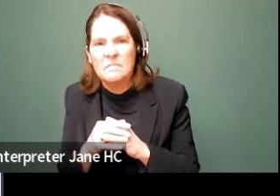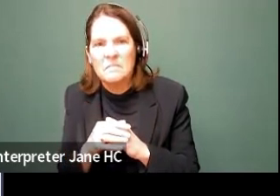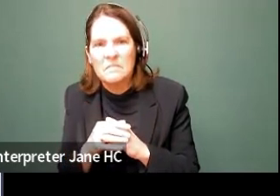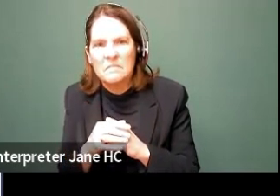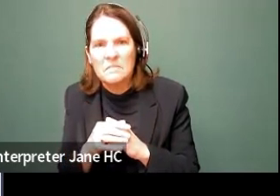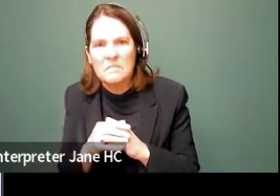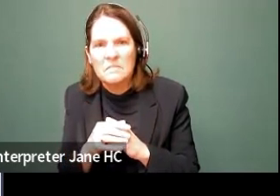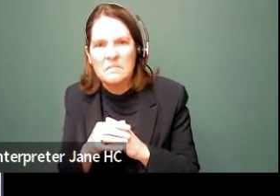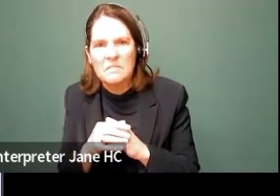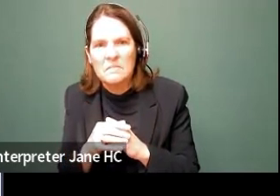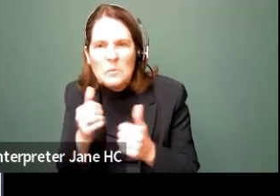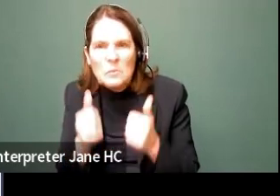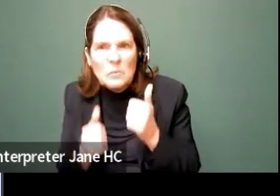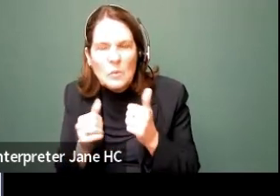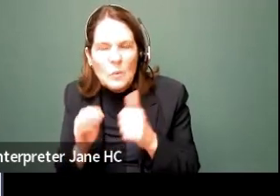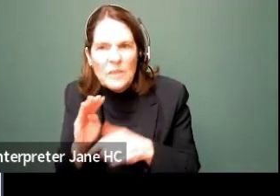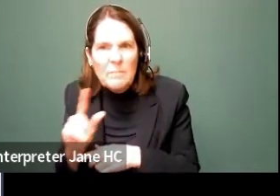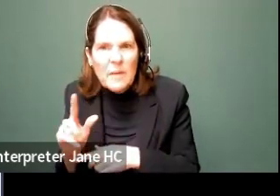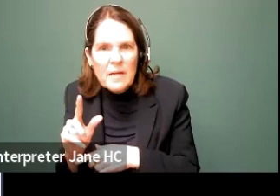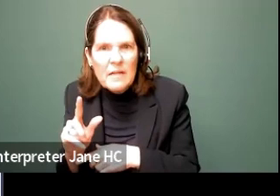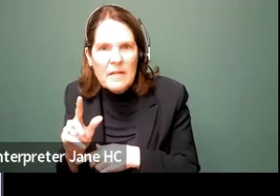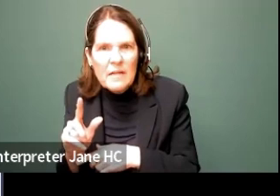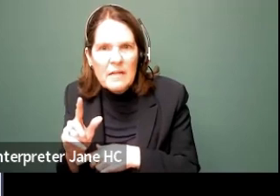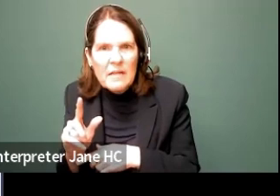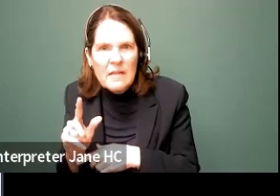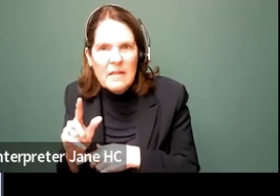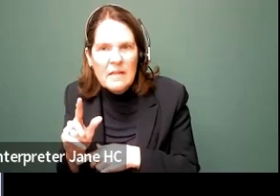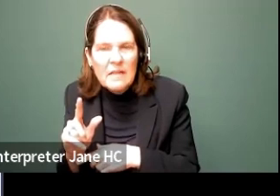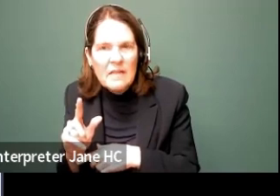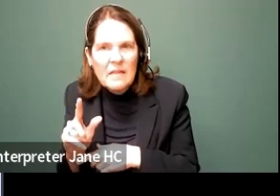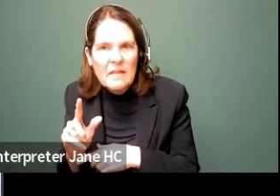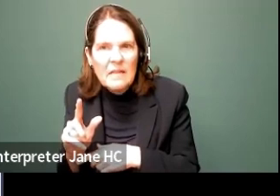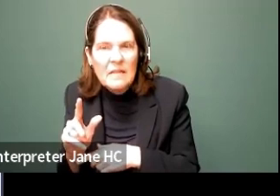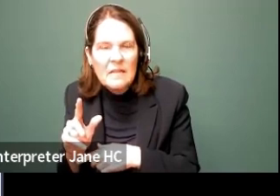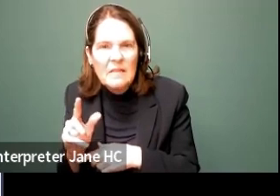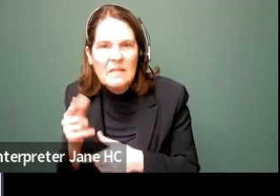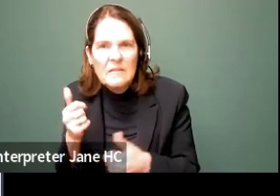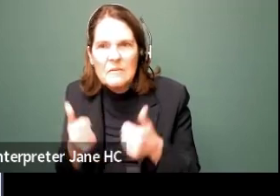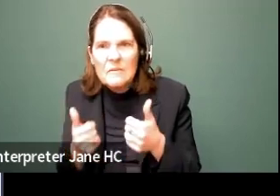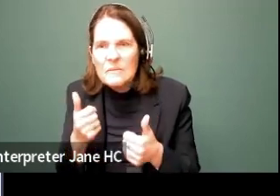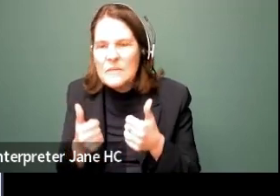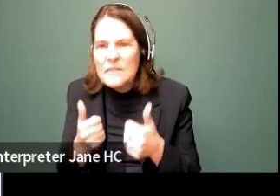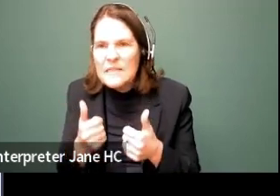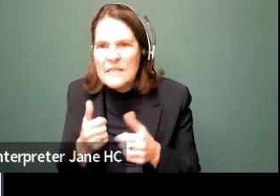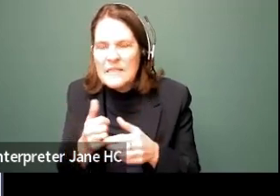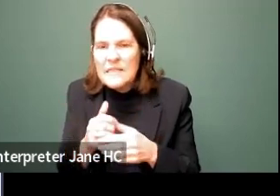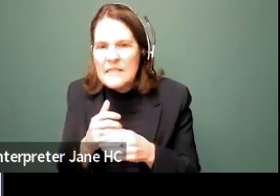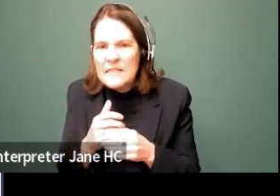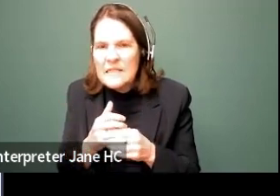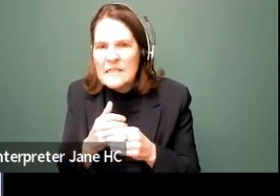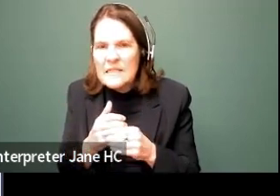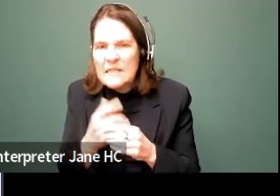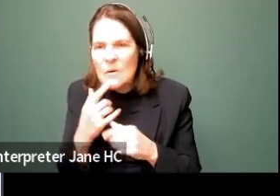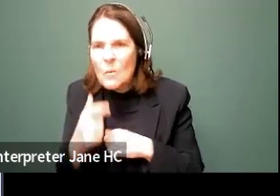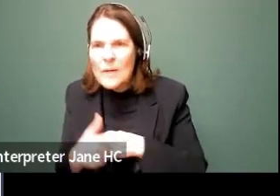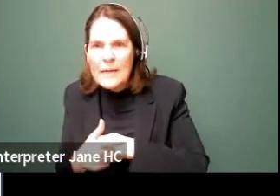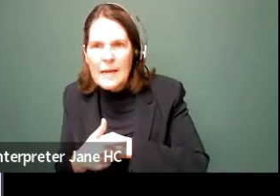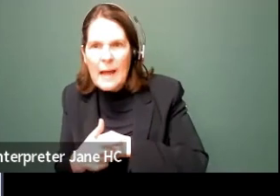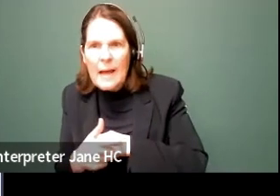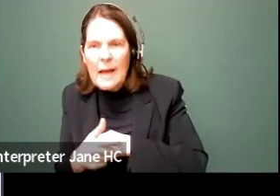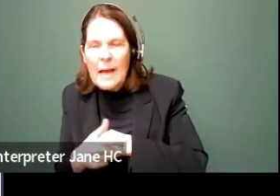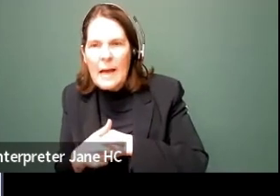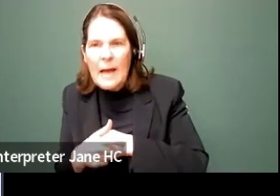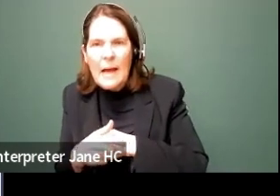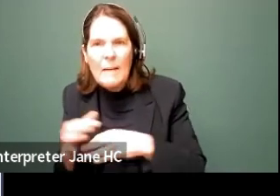menu where we can see all of the bills that are being heard for that day and what time the hearing